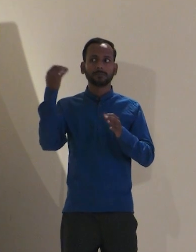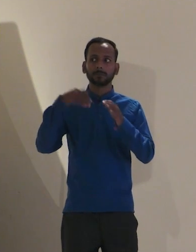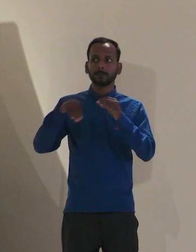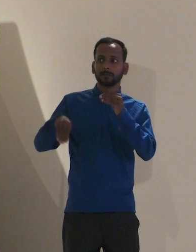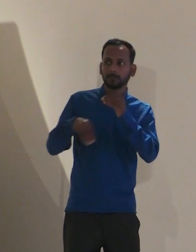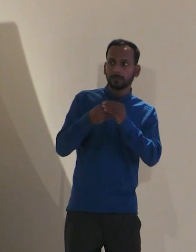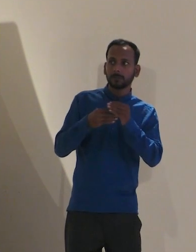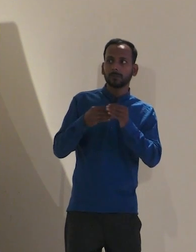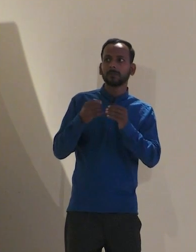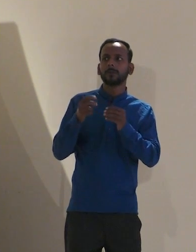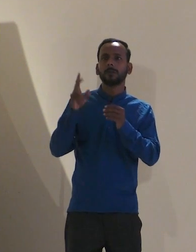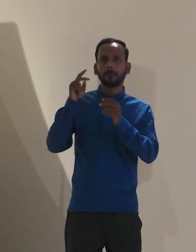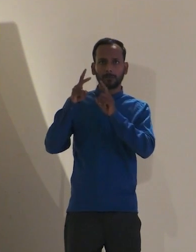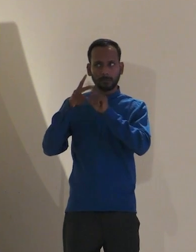is